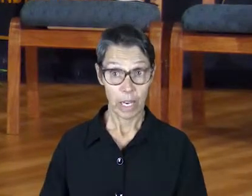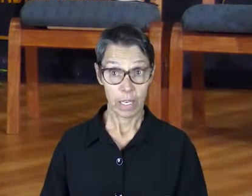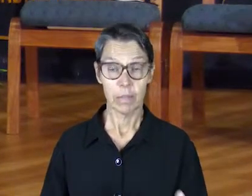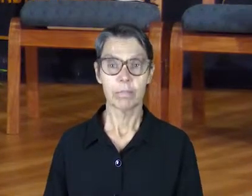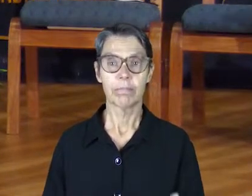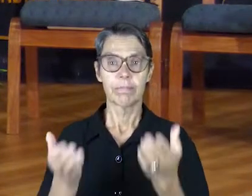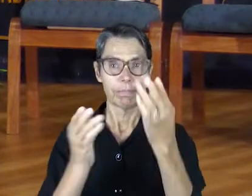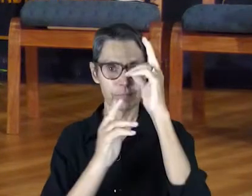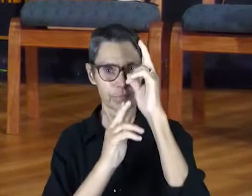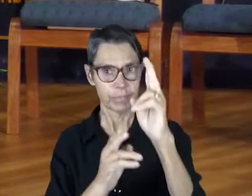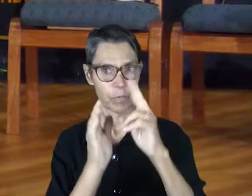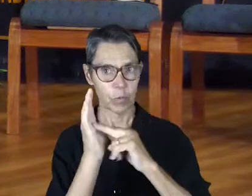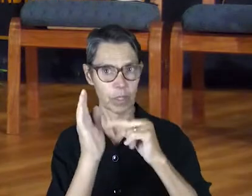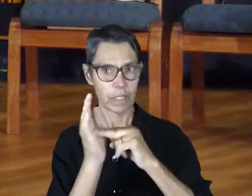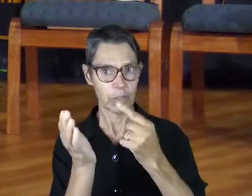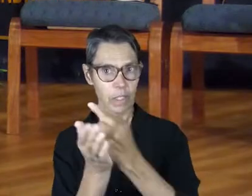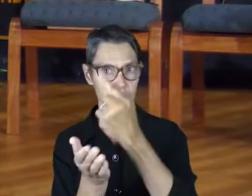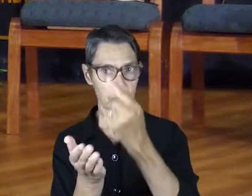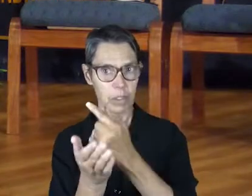gospel.